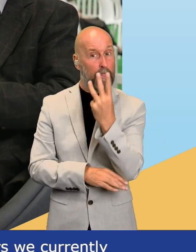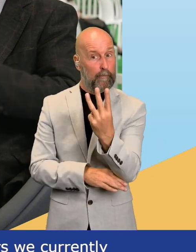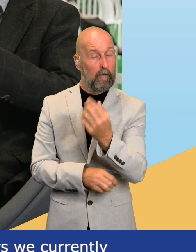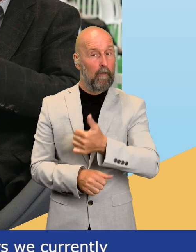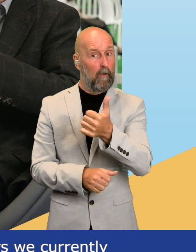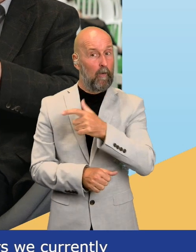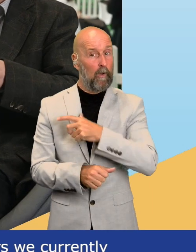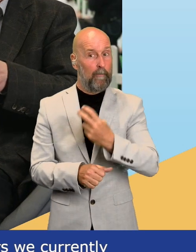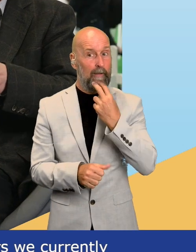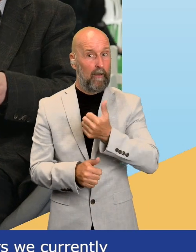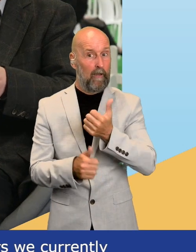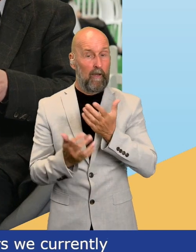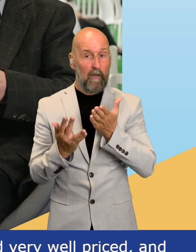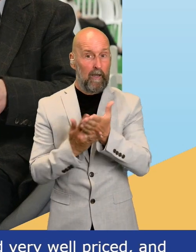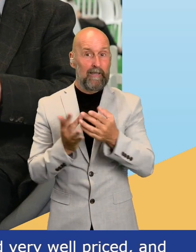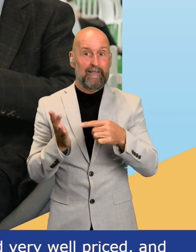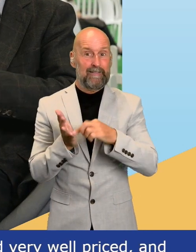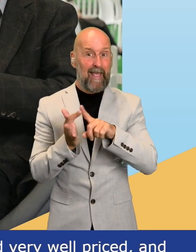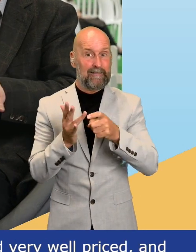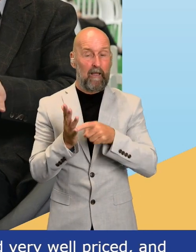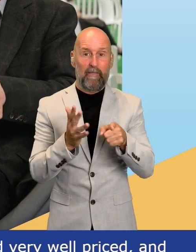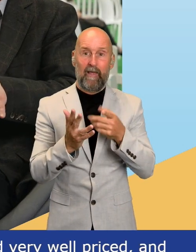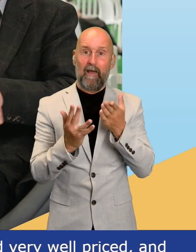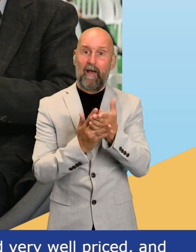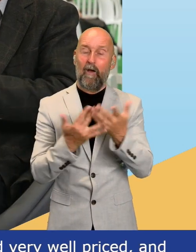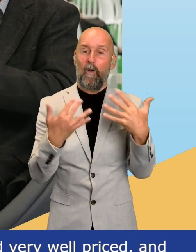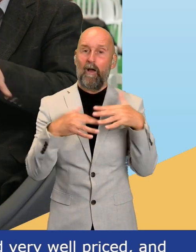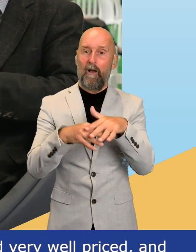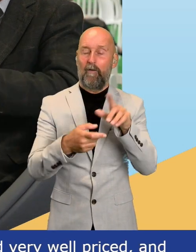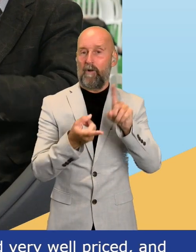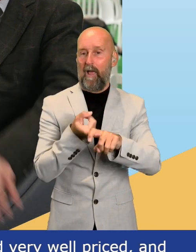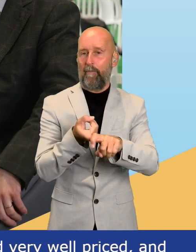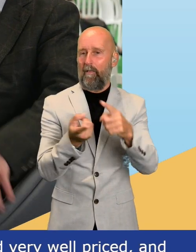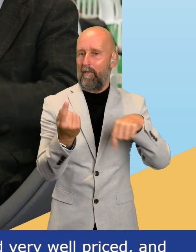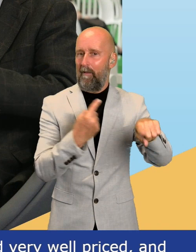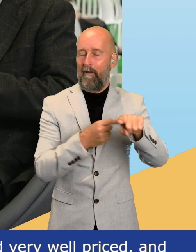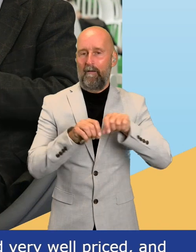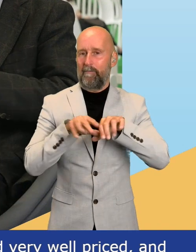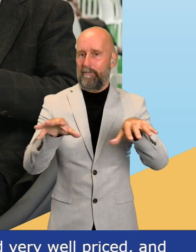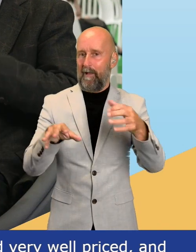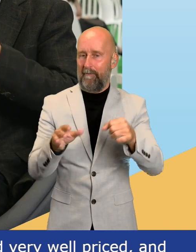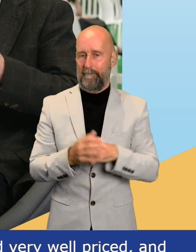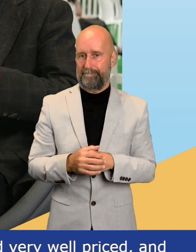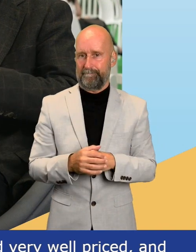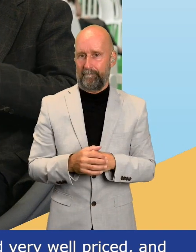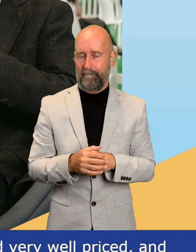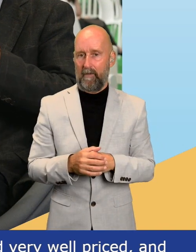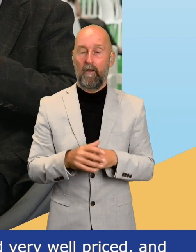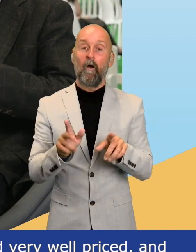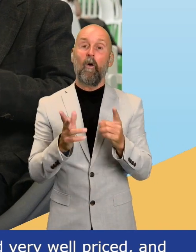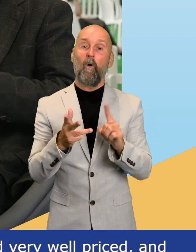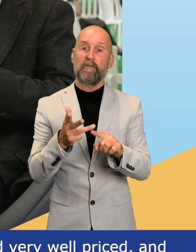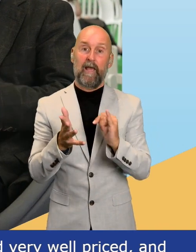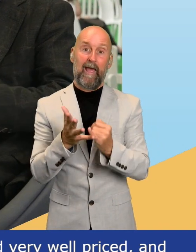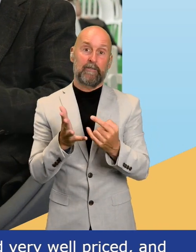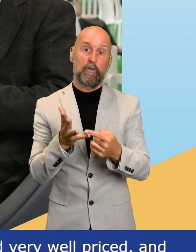of the energy usage, and it has access to Tesla's own charging network, which is among the most reliable and among the most widespread. So it's very good. And then there are also some sort of